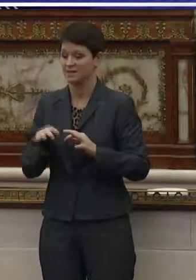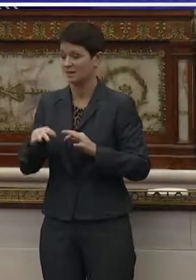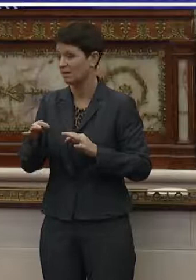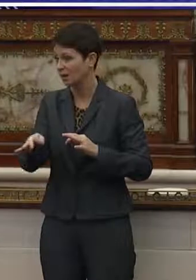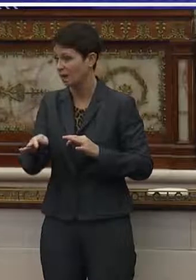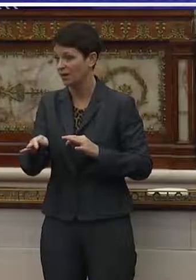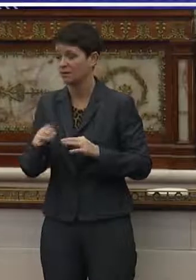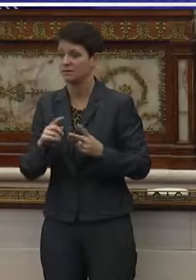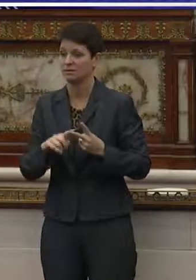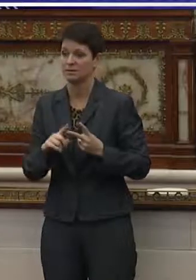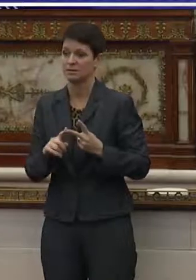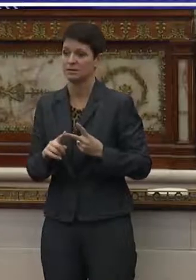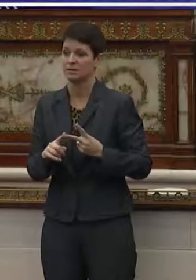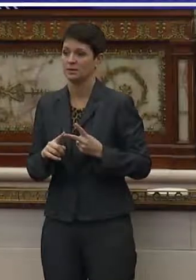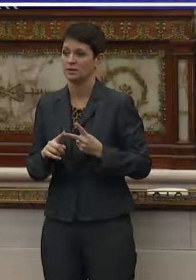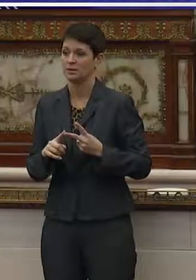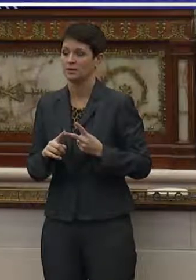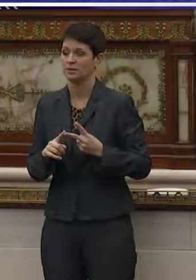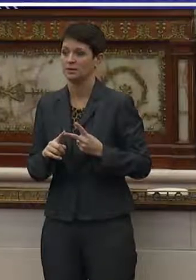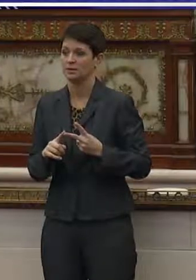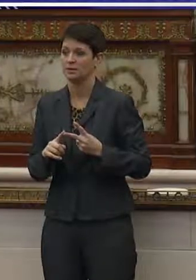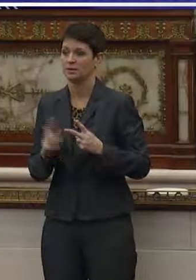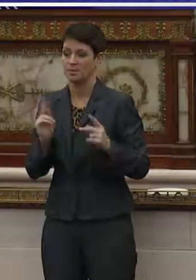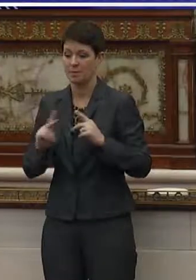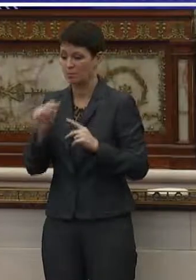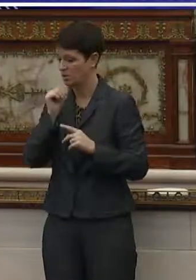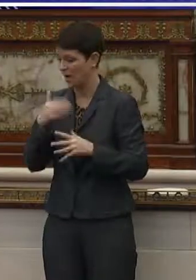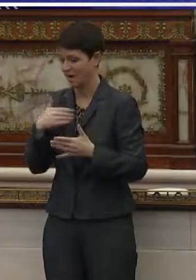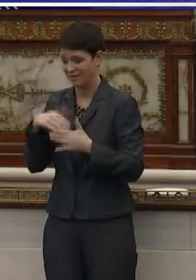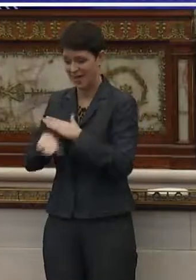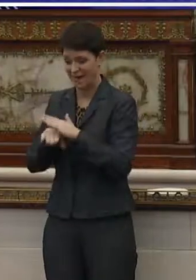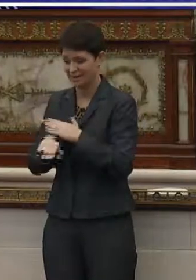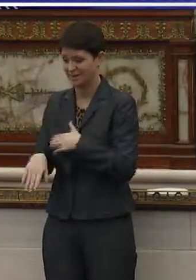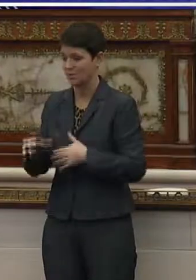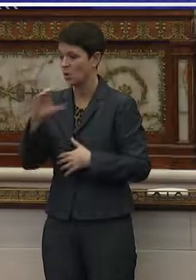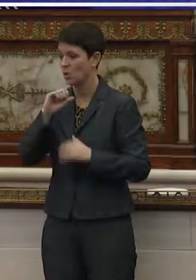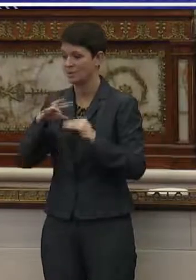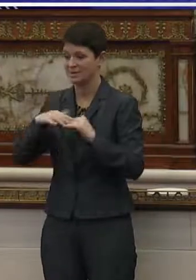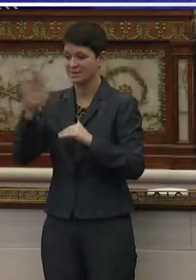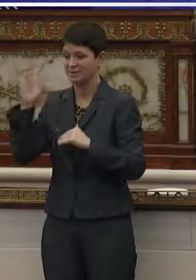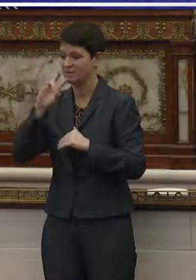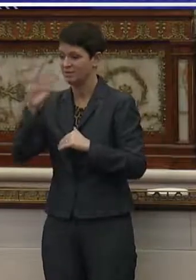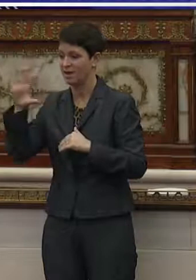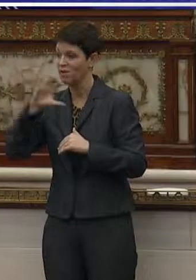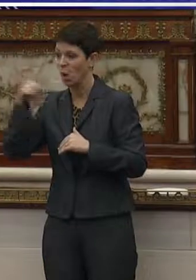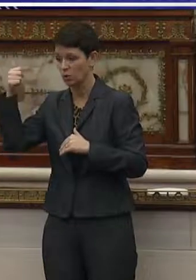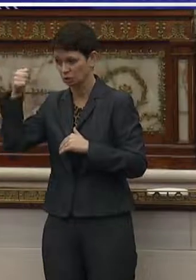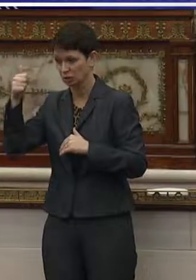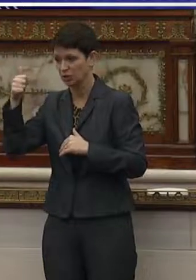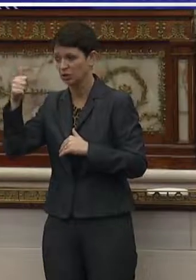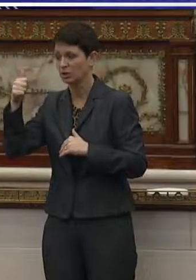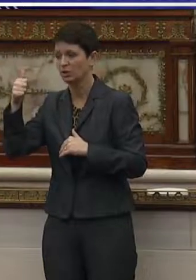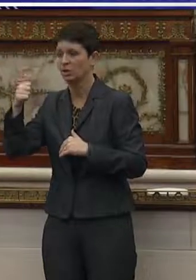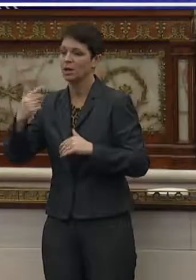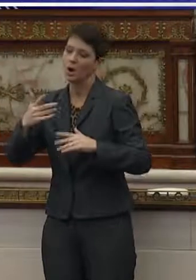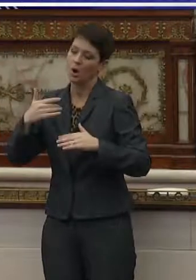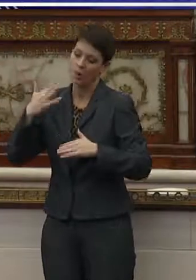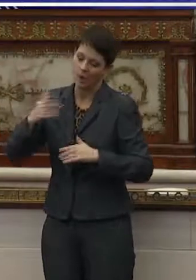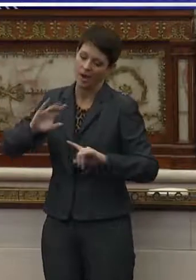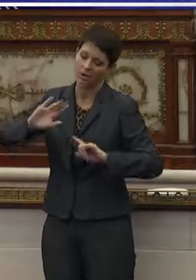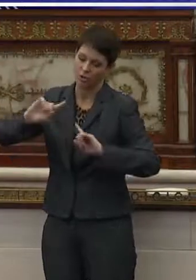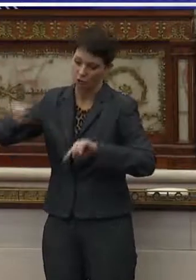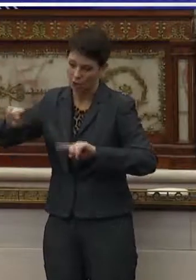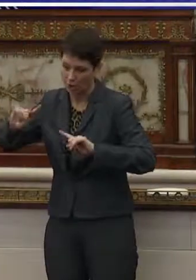these folks are getting access, if the 75 and over takes them a while to get there, and so